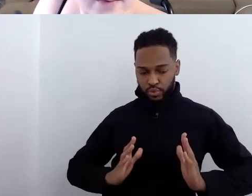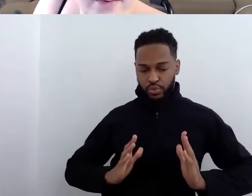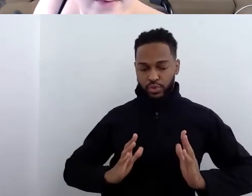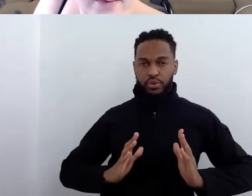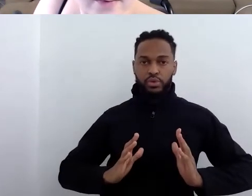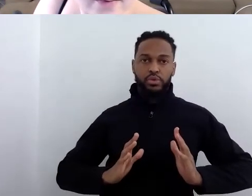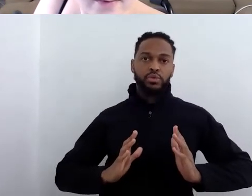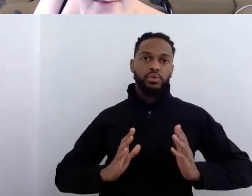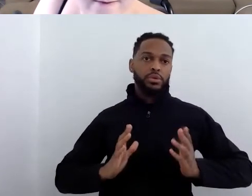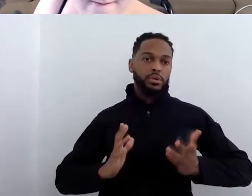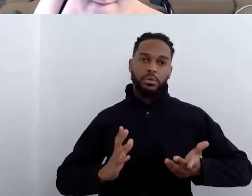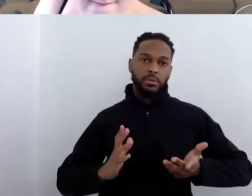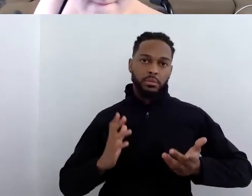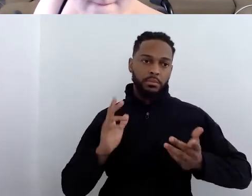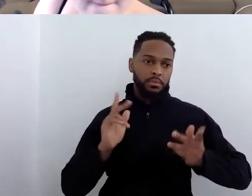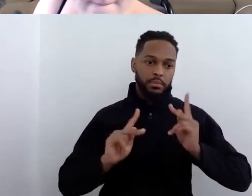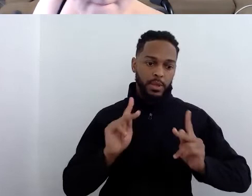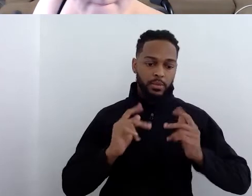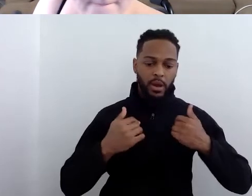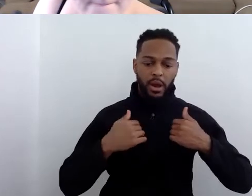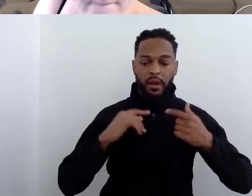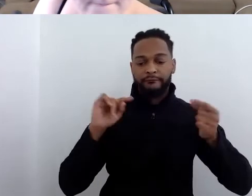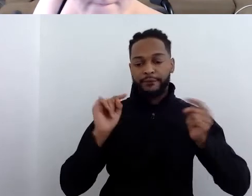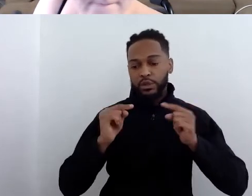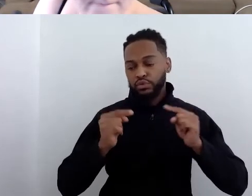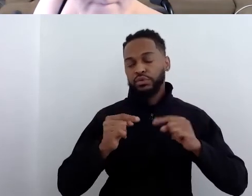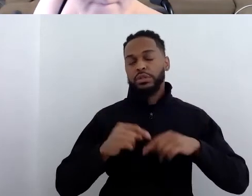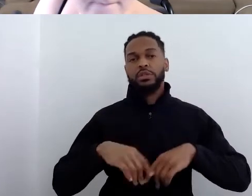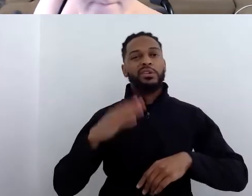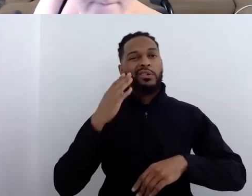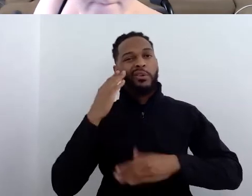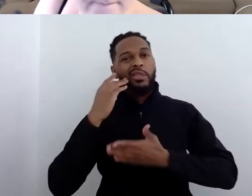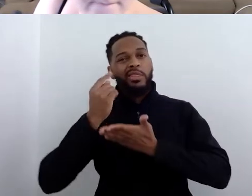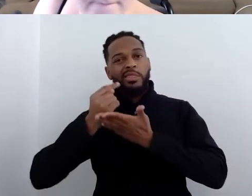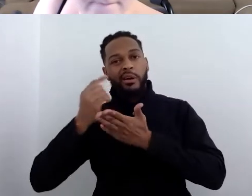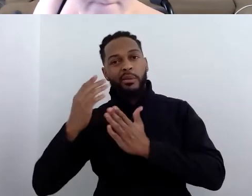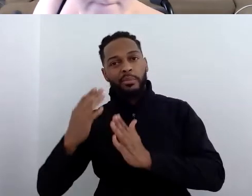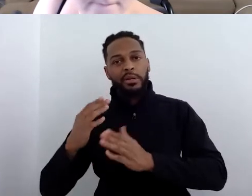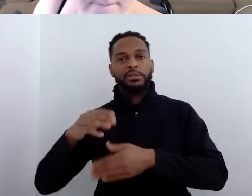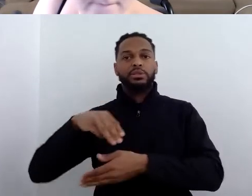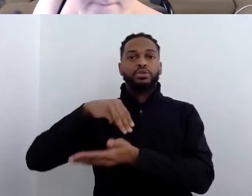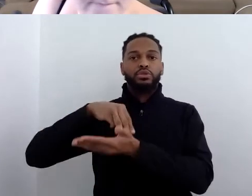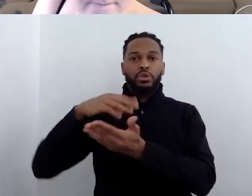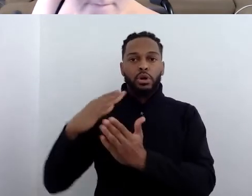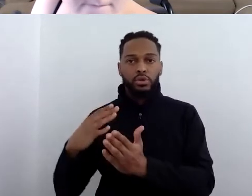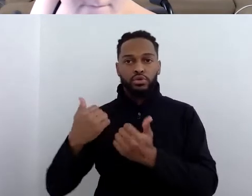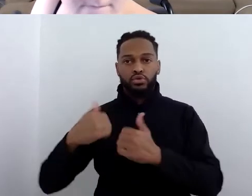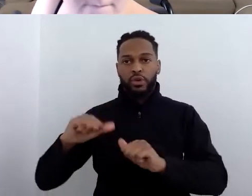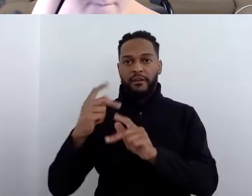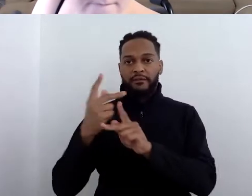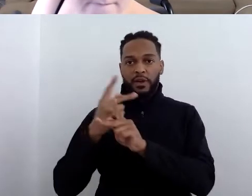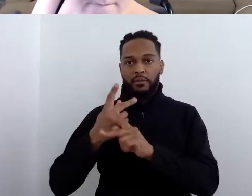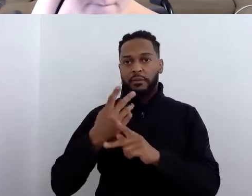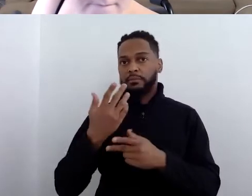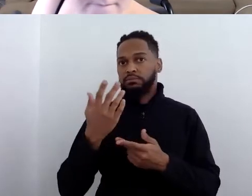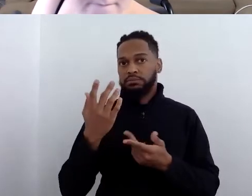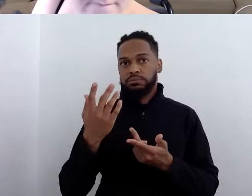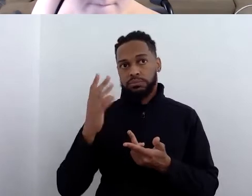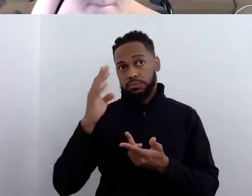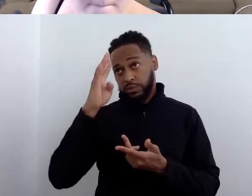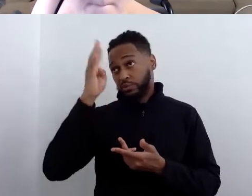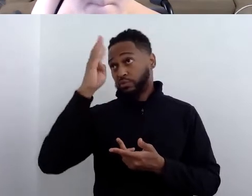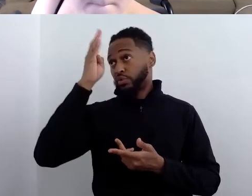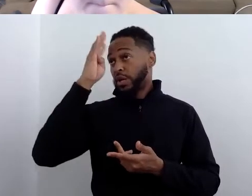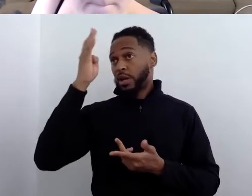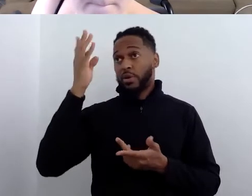therapists and doctors, we've gotten creative in finding ways to get things done. But we've never had to get as creative as we've had